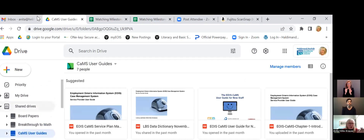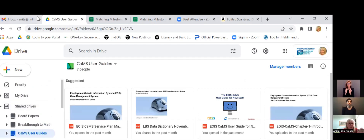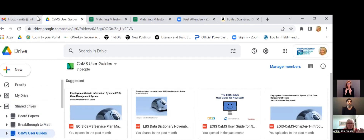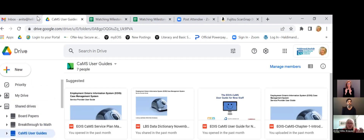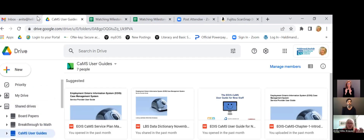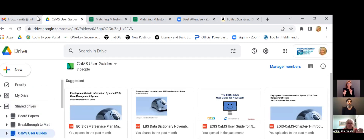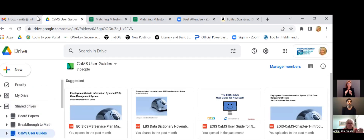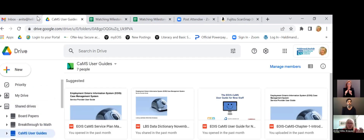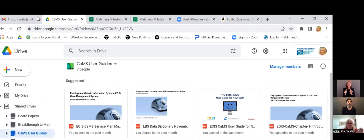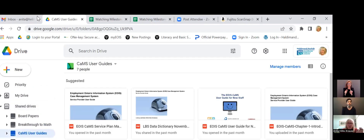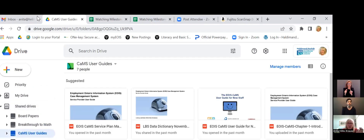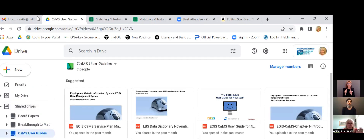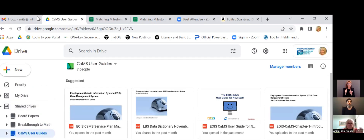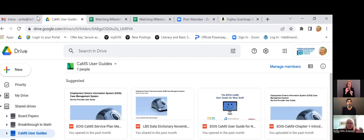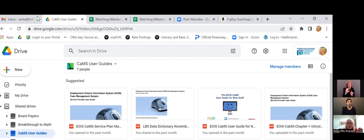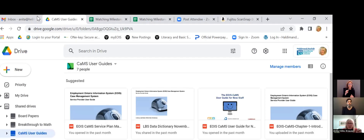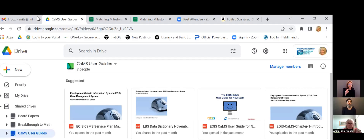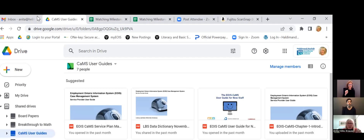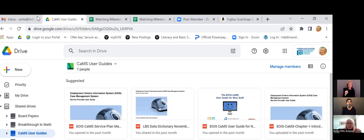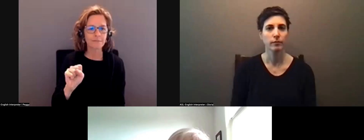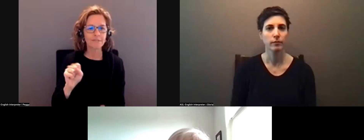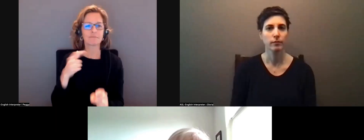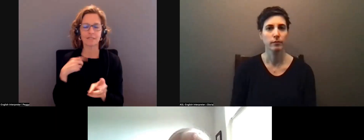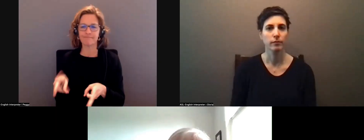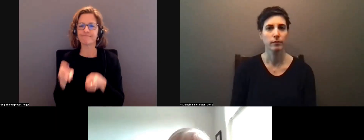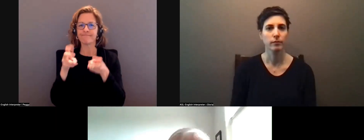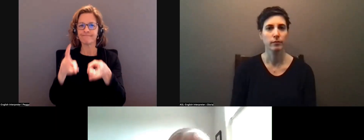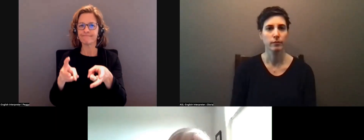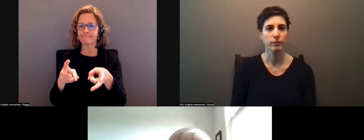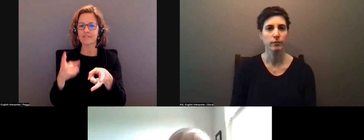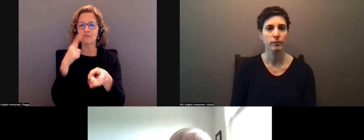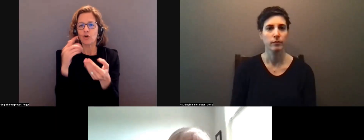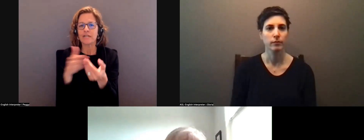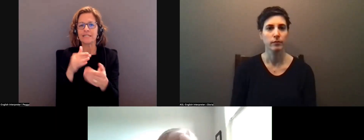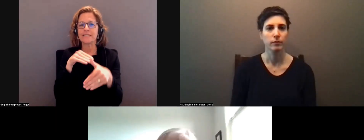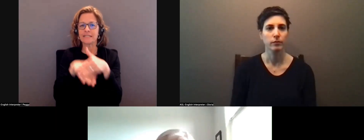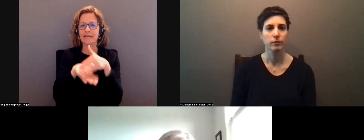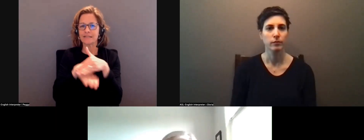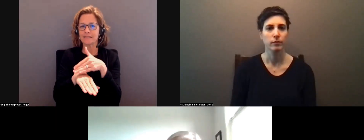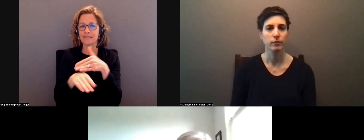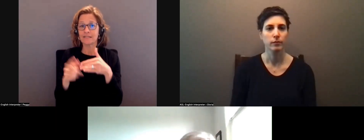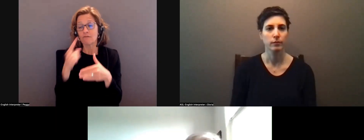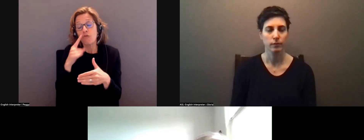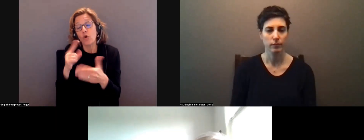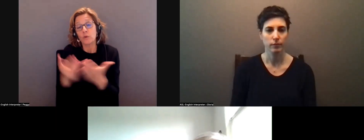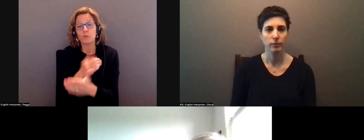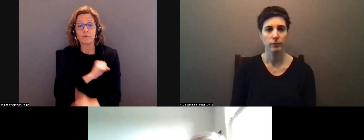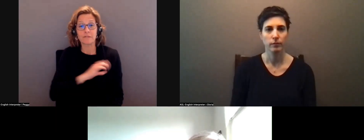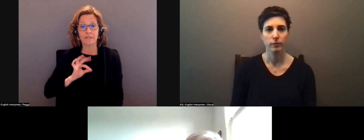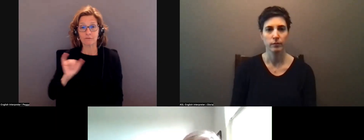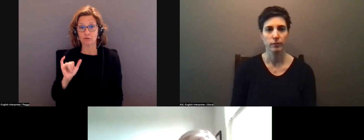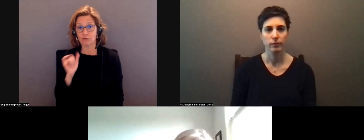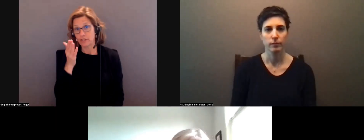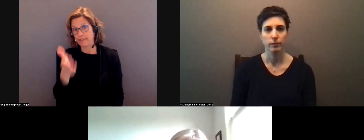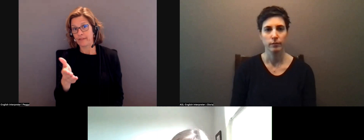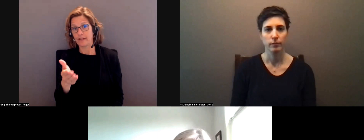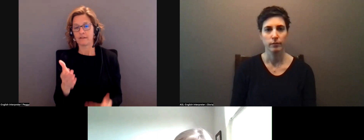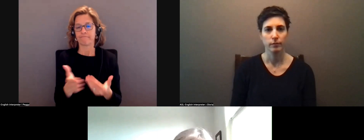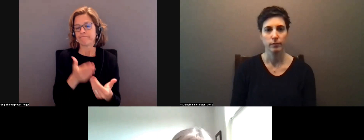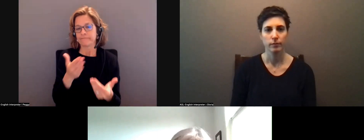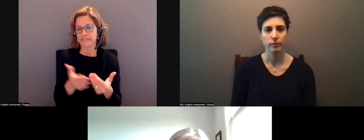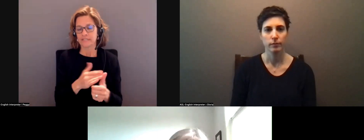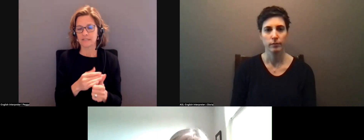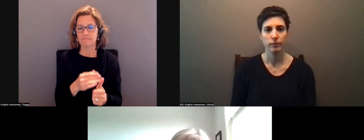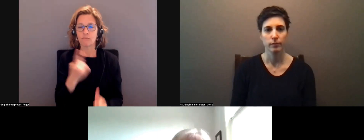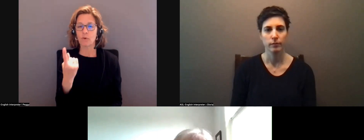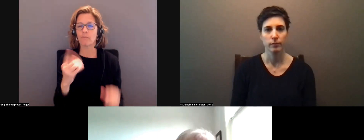I'm going to stop sharing my screen. And then one of the things that was very, very